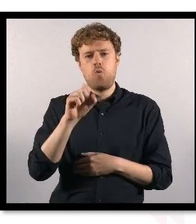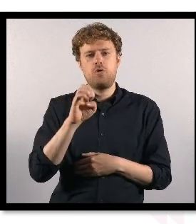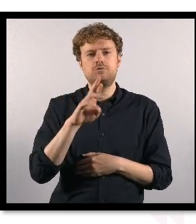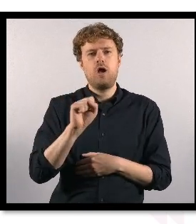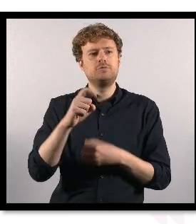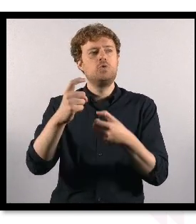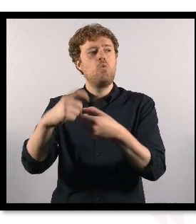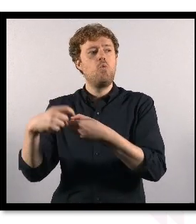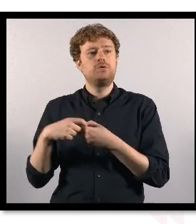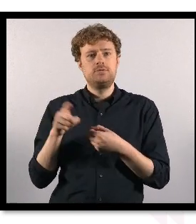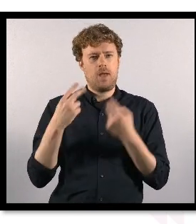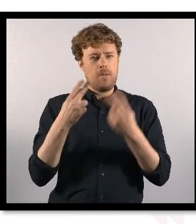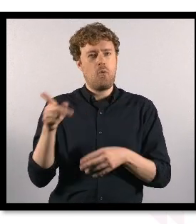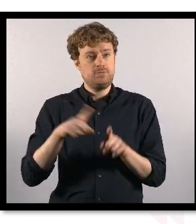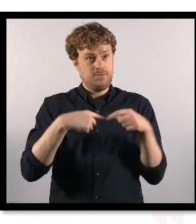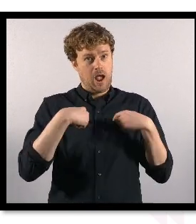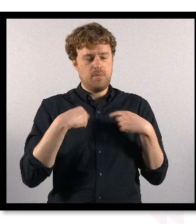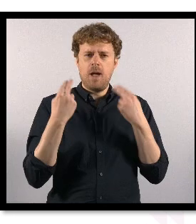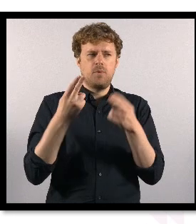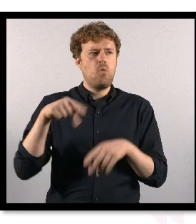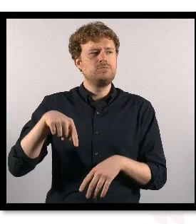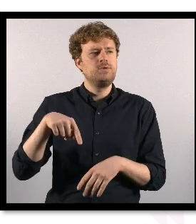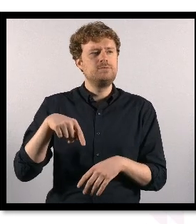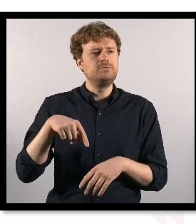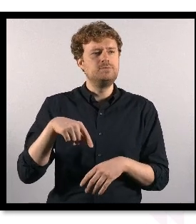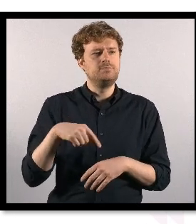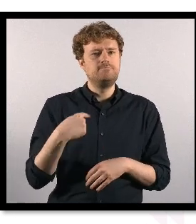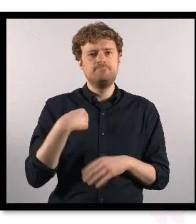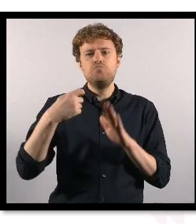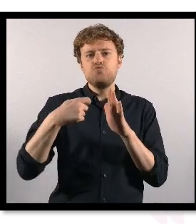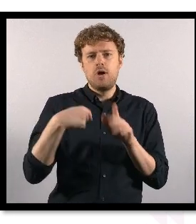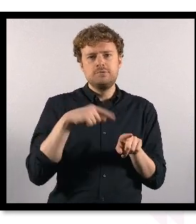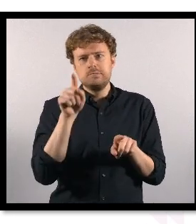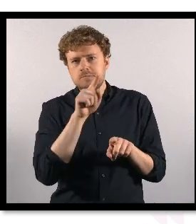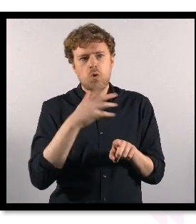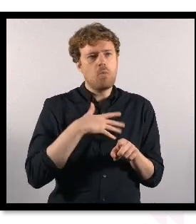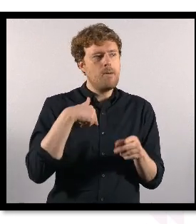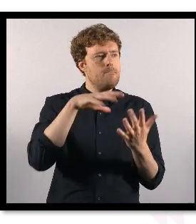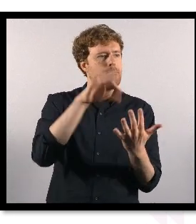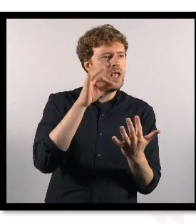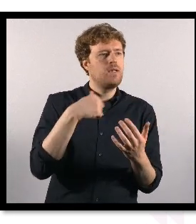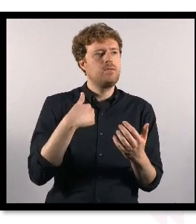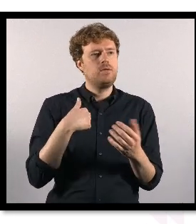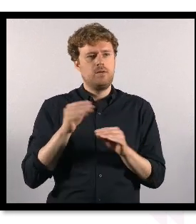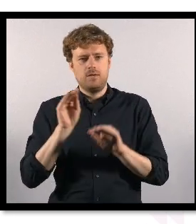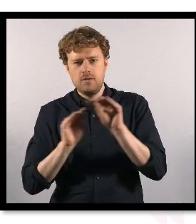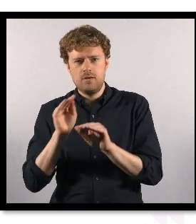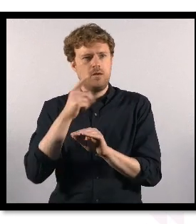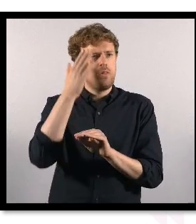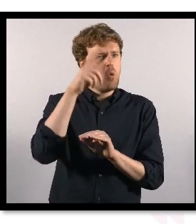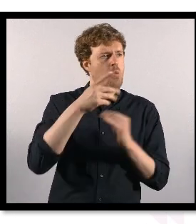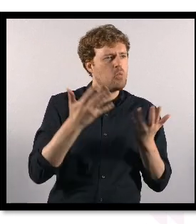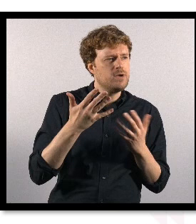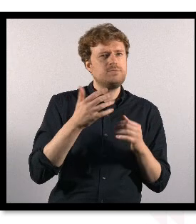validate this idea, and we started using, as part of the due diligence process that Katie mentioned, we have